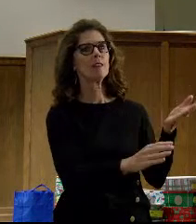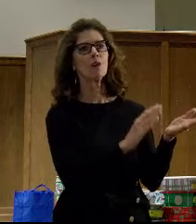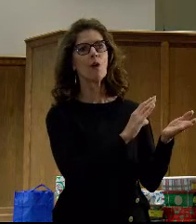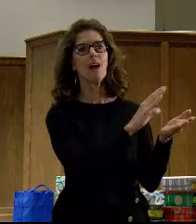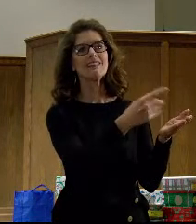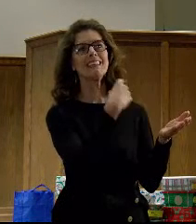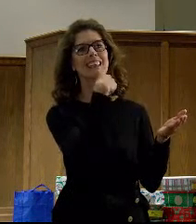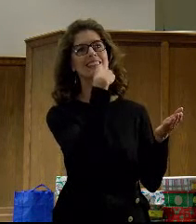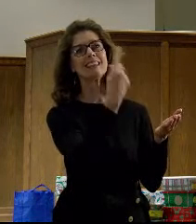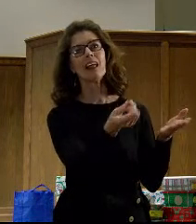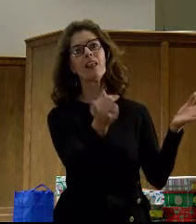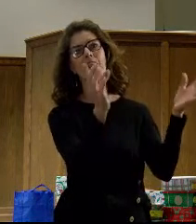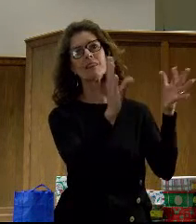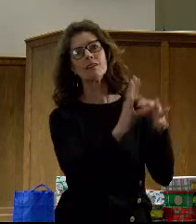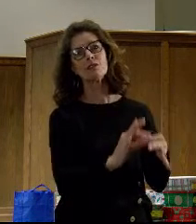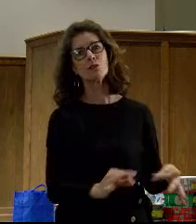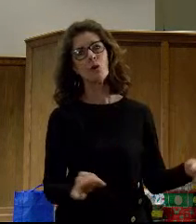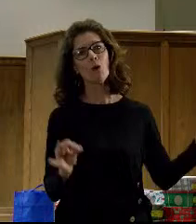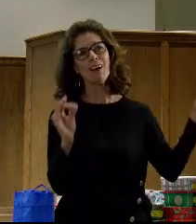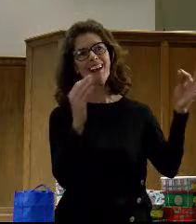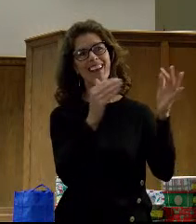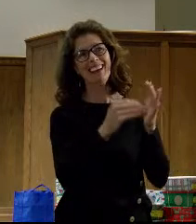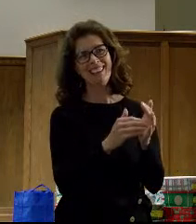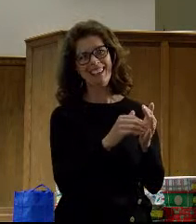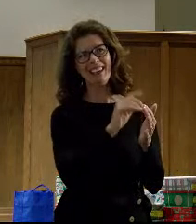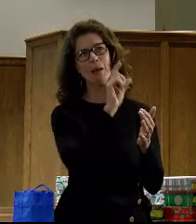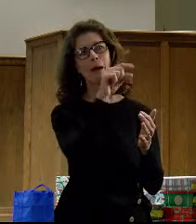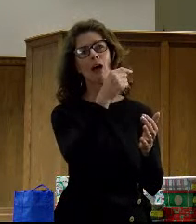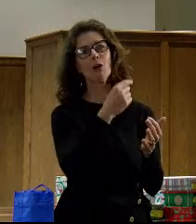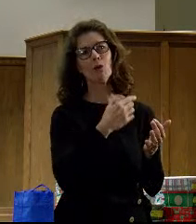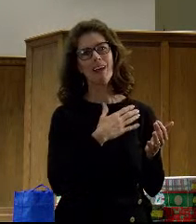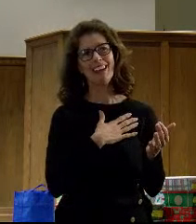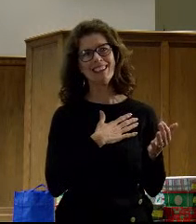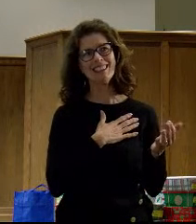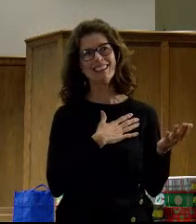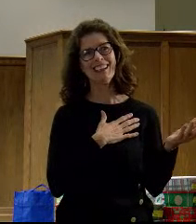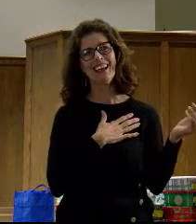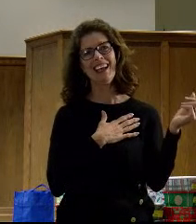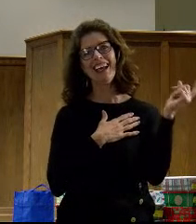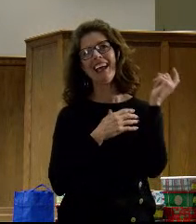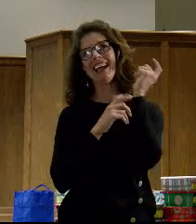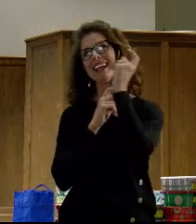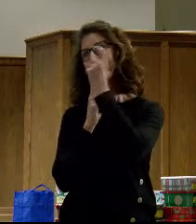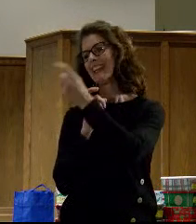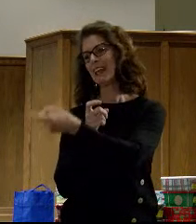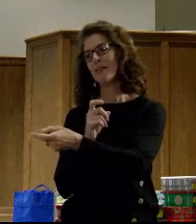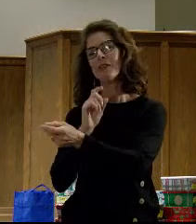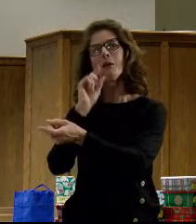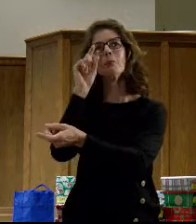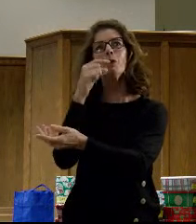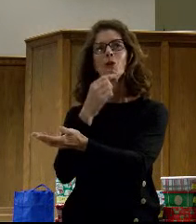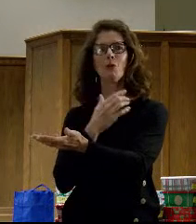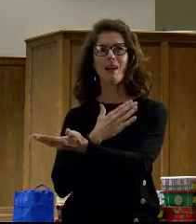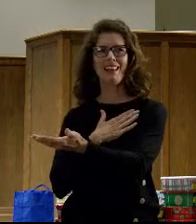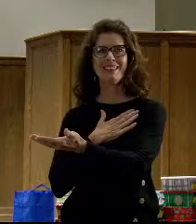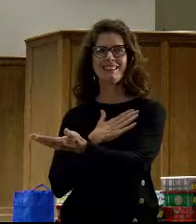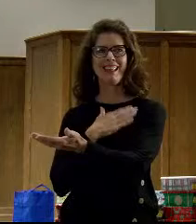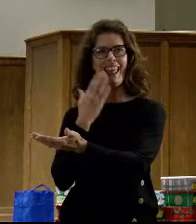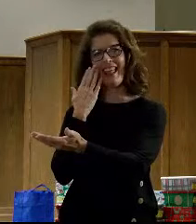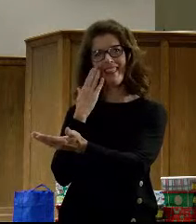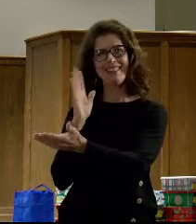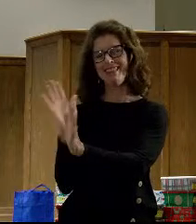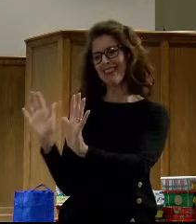hold it against them. I'm going to give them the benefit of the doubt because they don't know the full story. That's